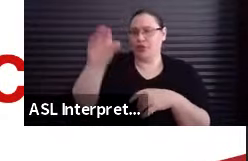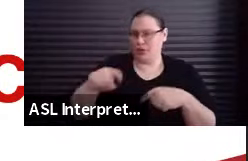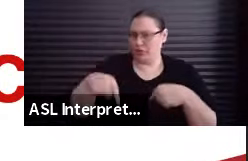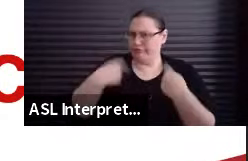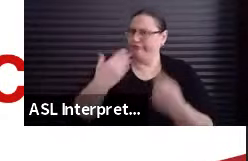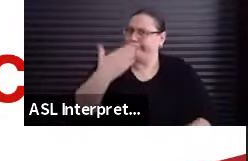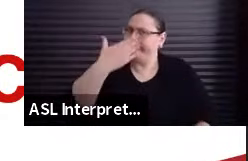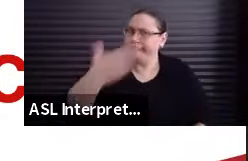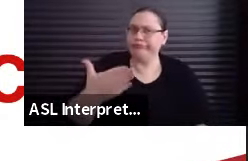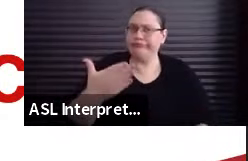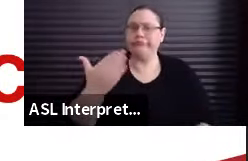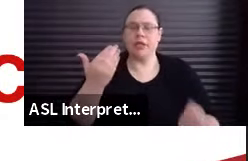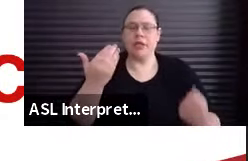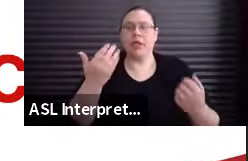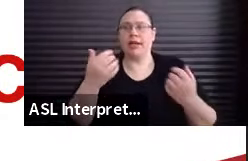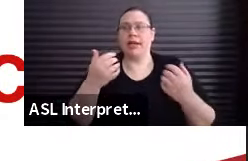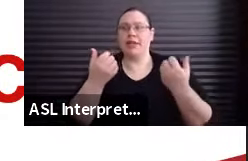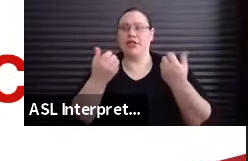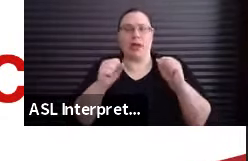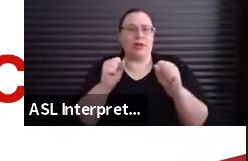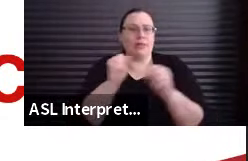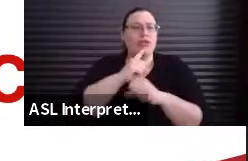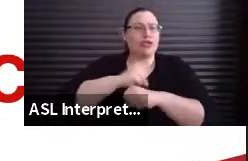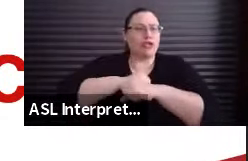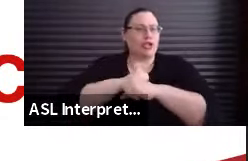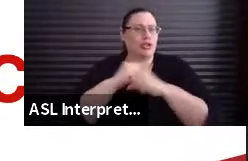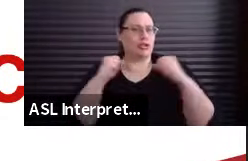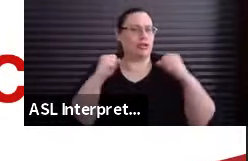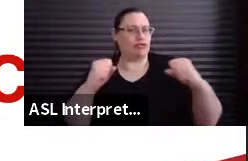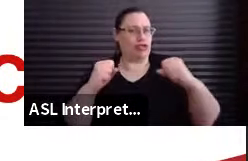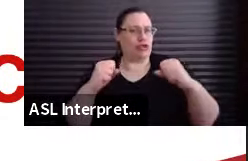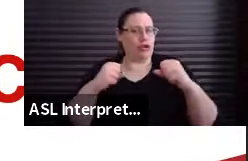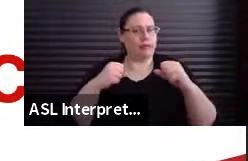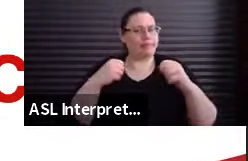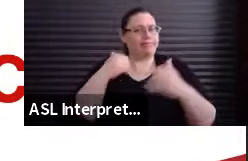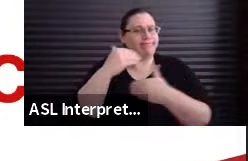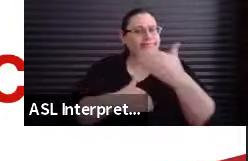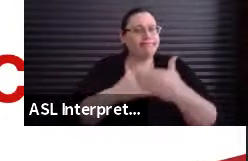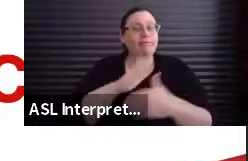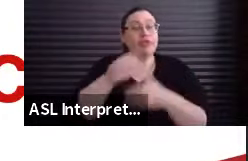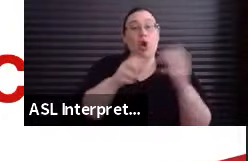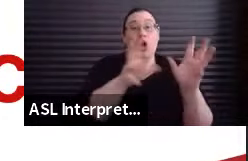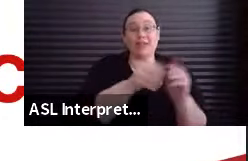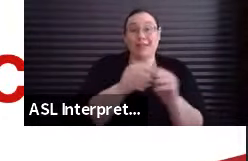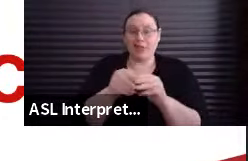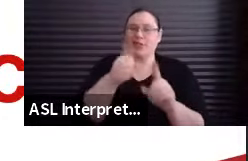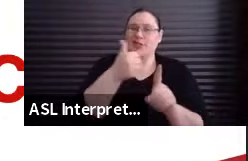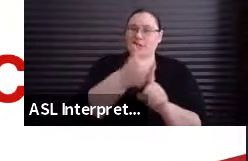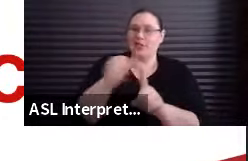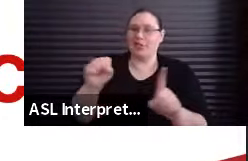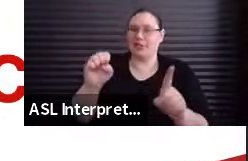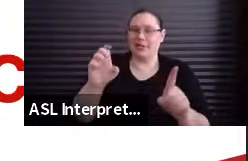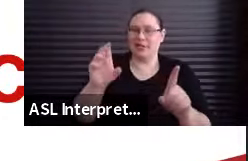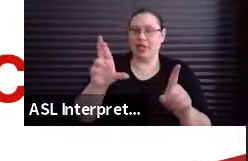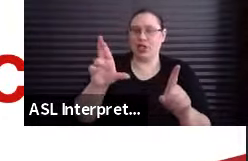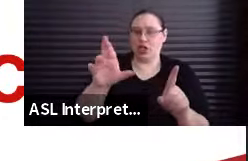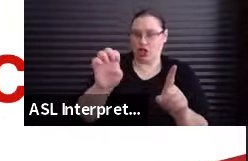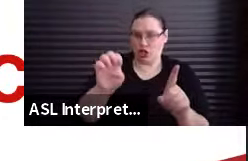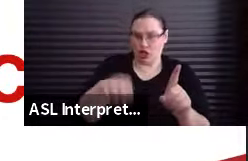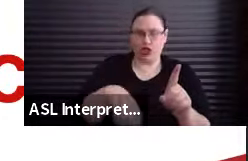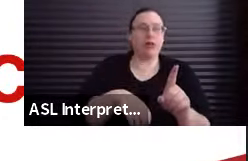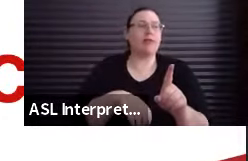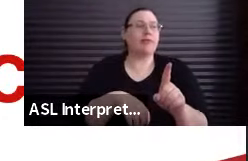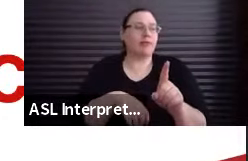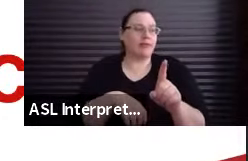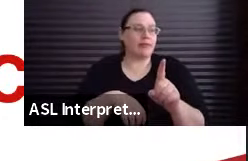to strengthen their security protocols so that all the sessions are secure. And so there's